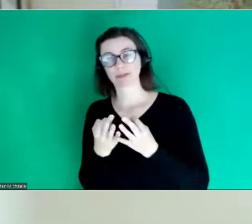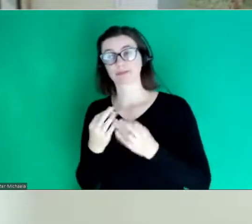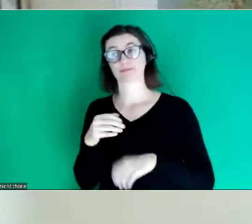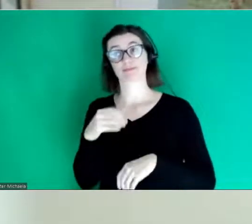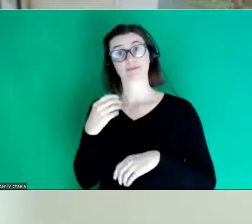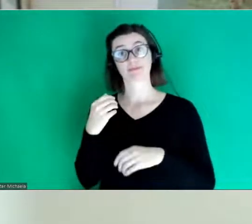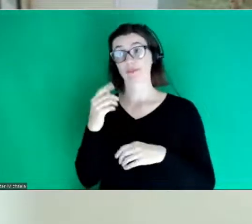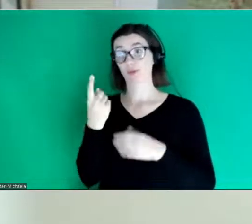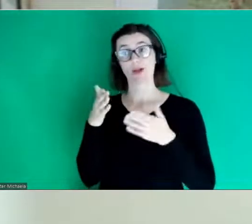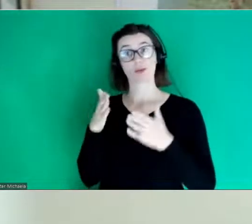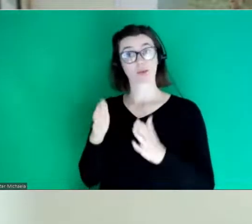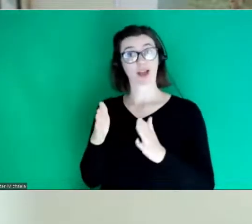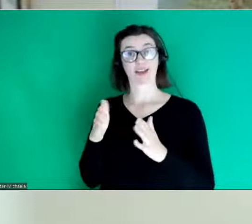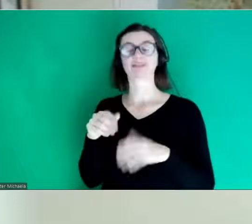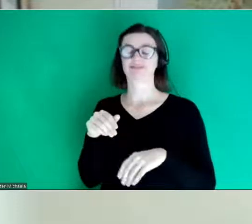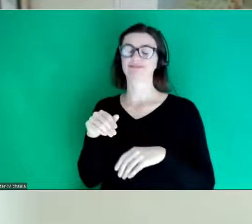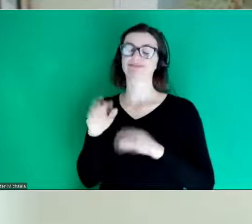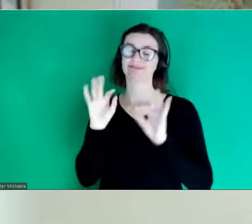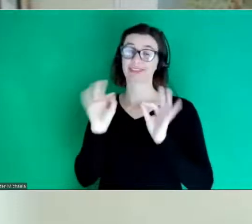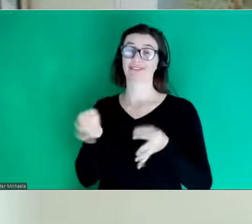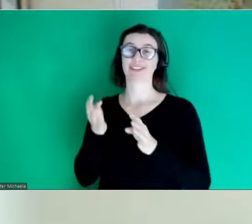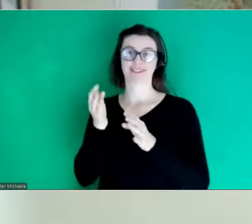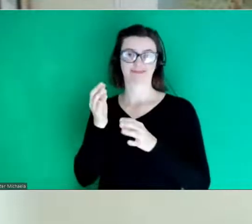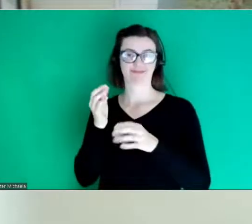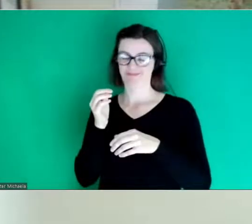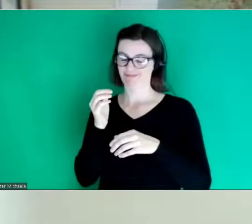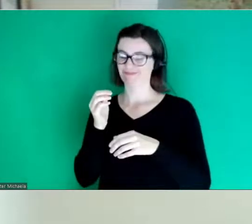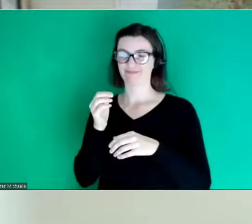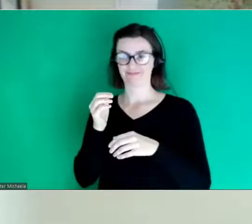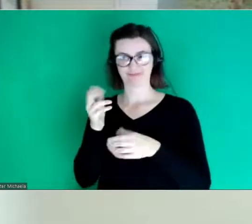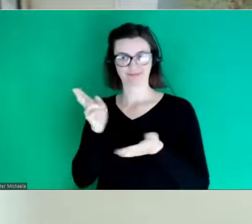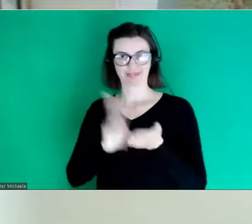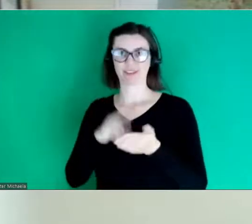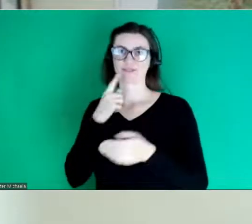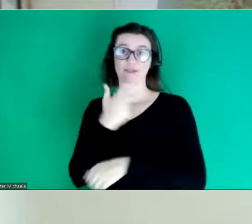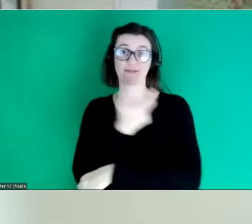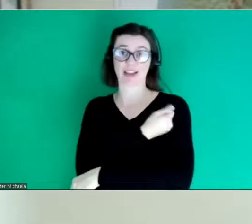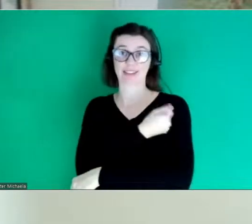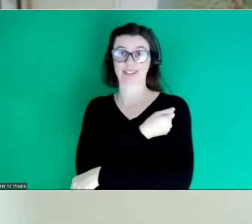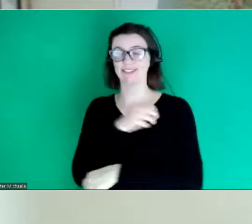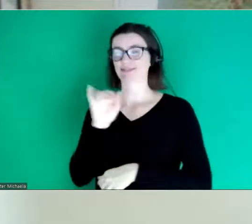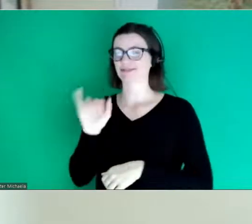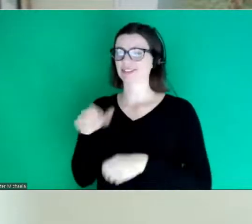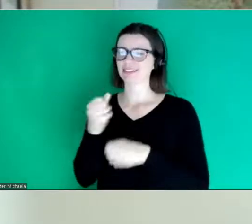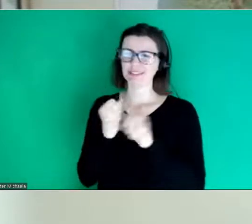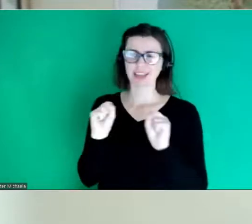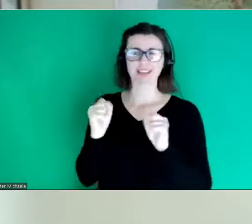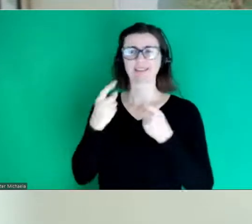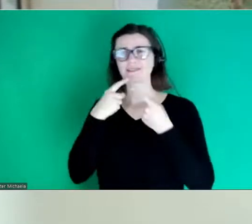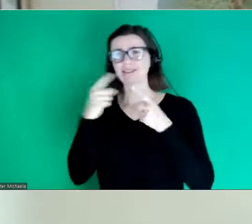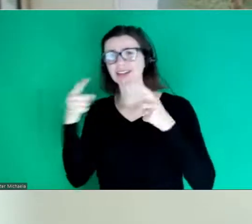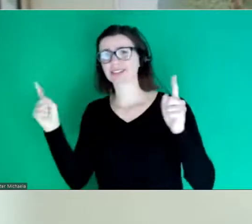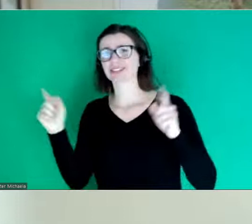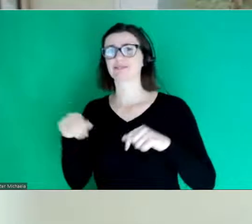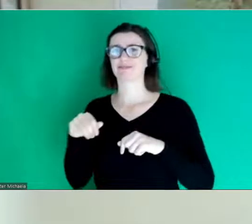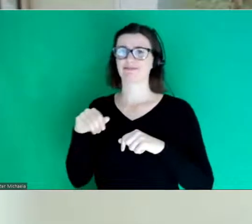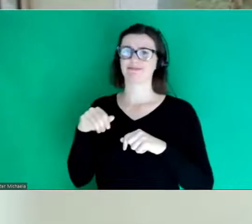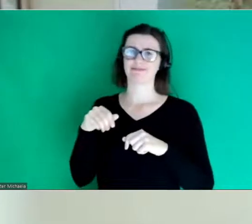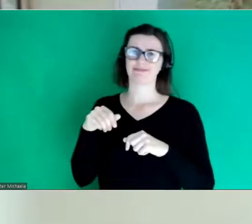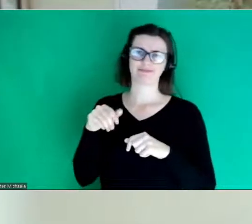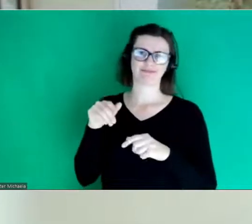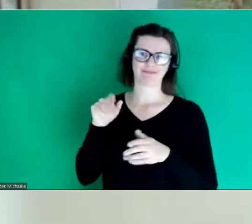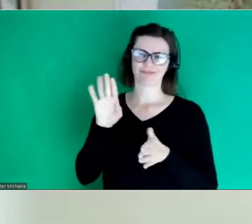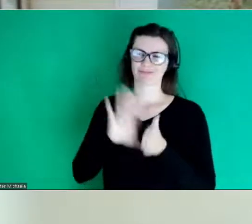to get in line for those vaccines. They are the safest and most effective and least expensive way to protect